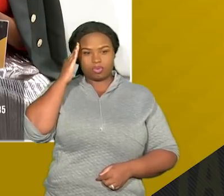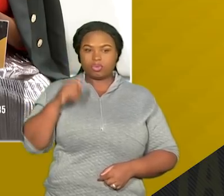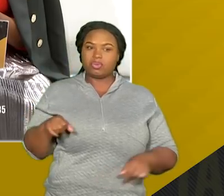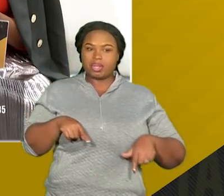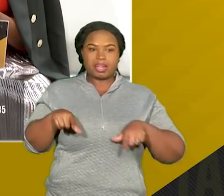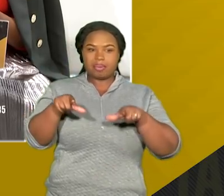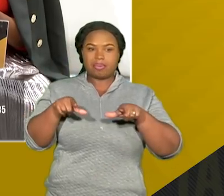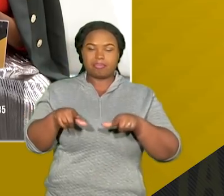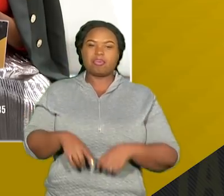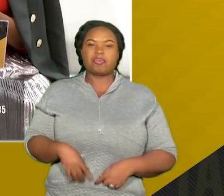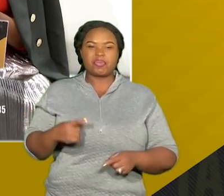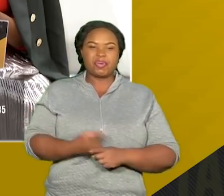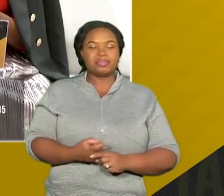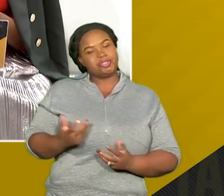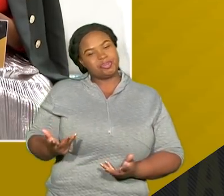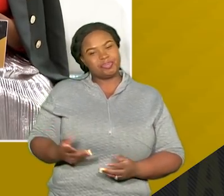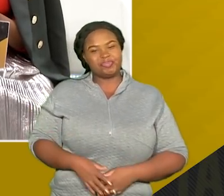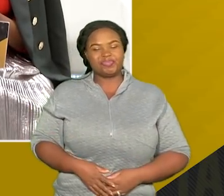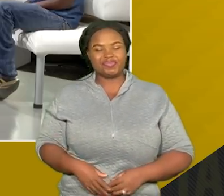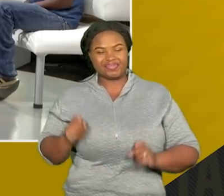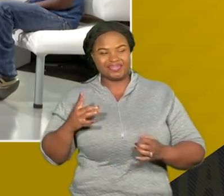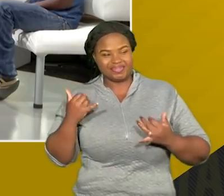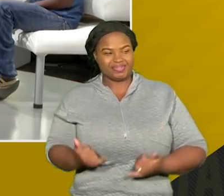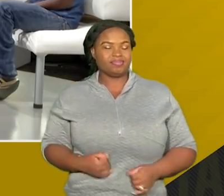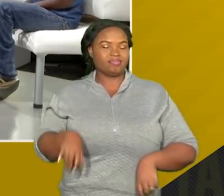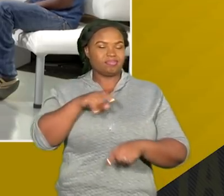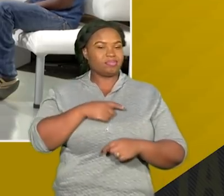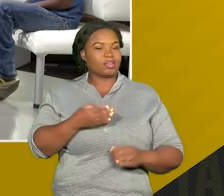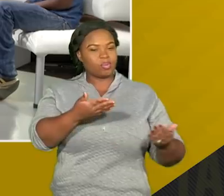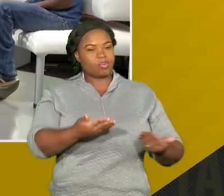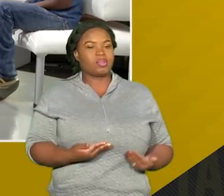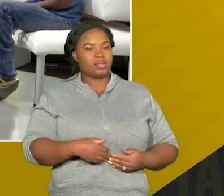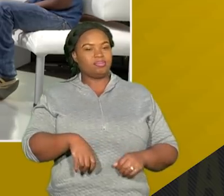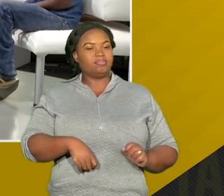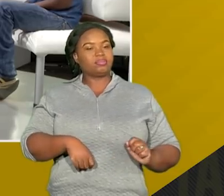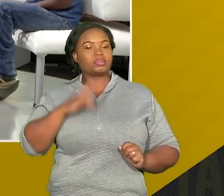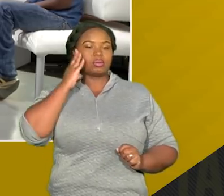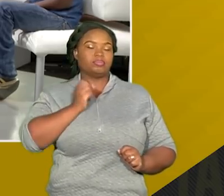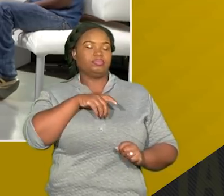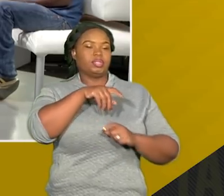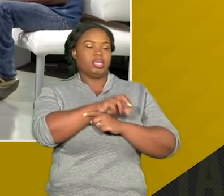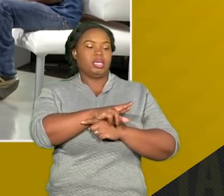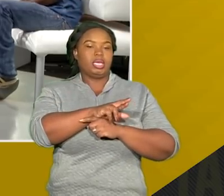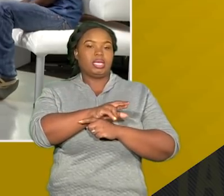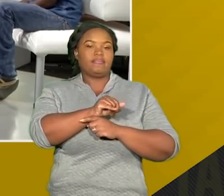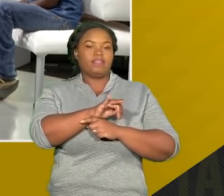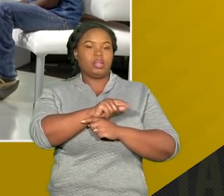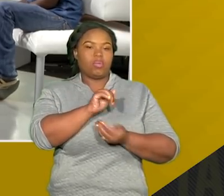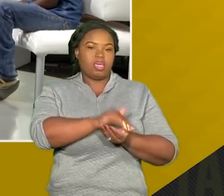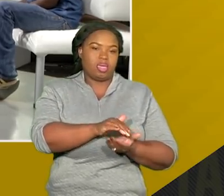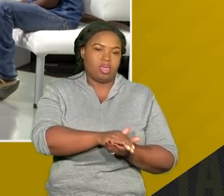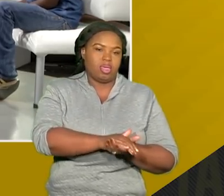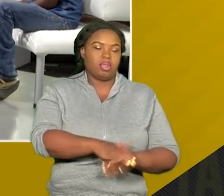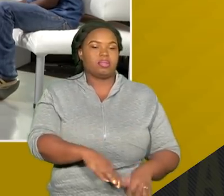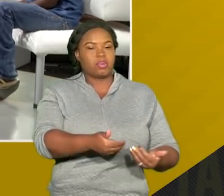Limpopo shinch yohlezi njalo. Okay, welcome to the couch as well. And welcome sisi. Ugogo urifile molostela. Unamukela la kwi